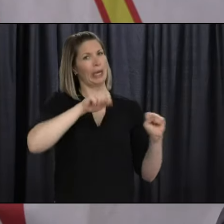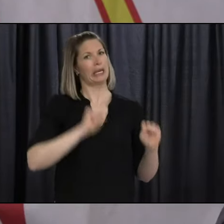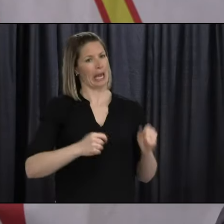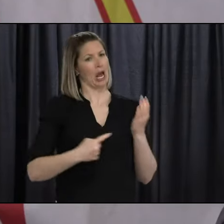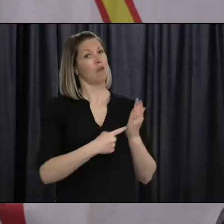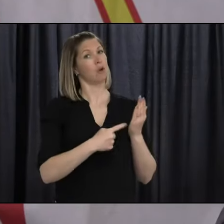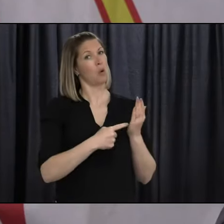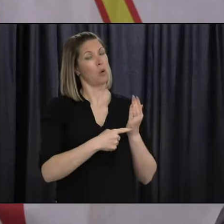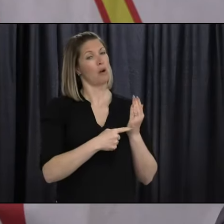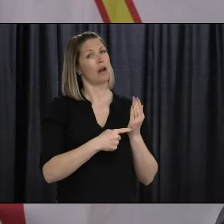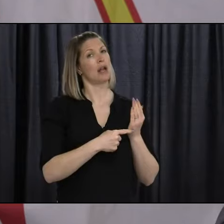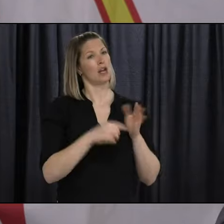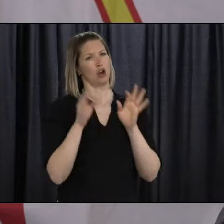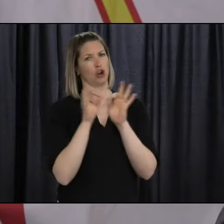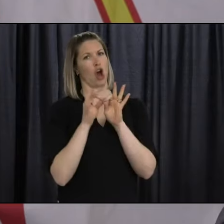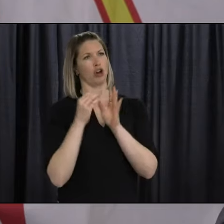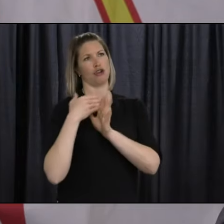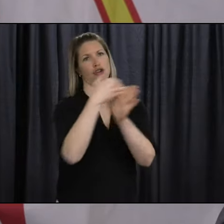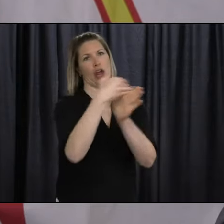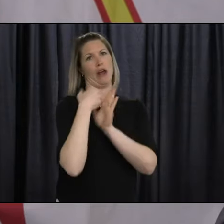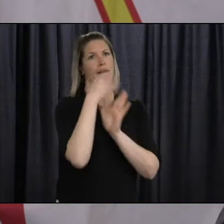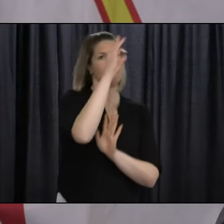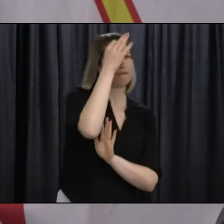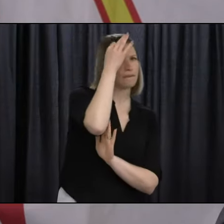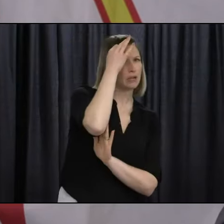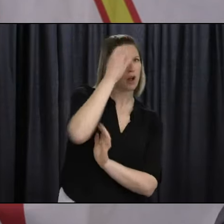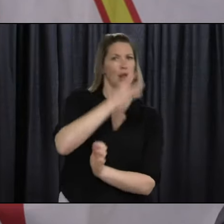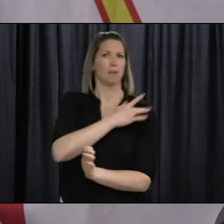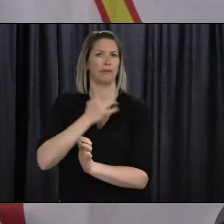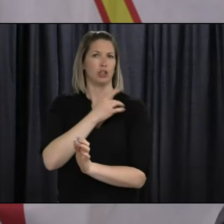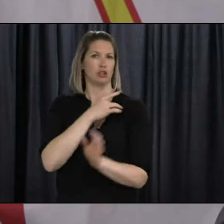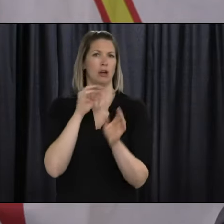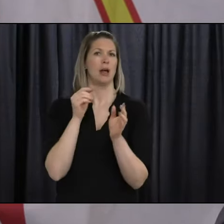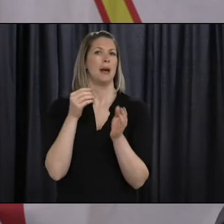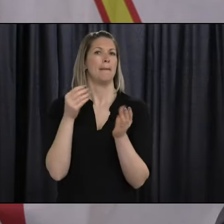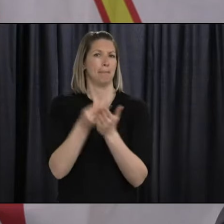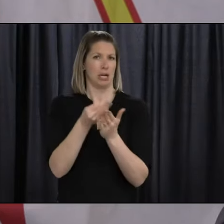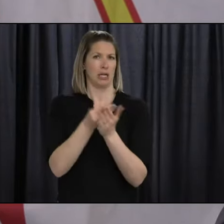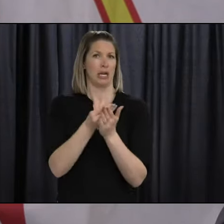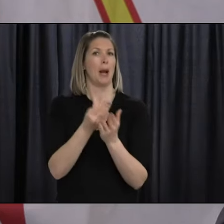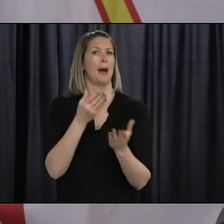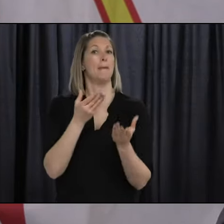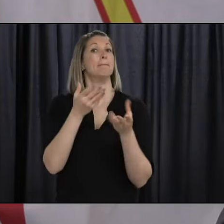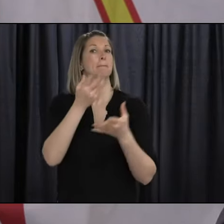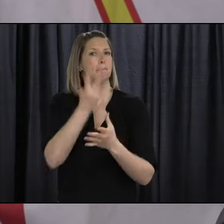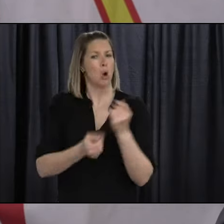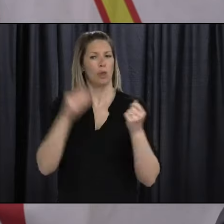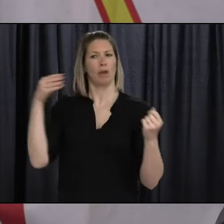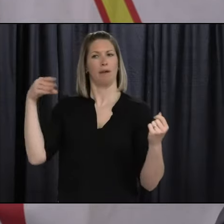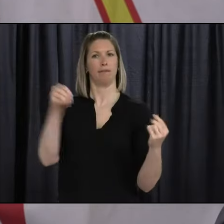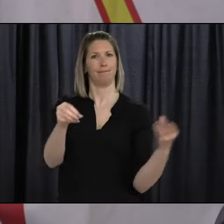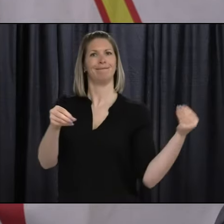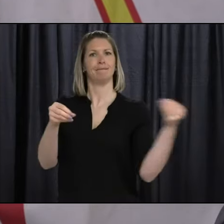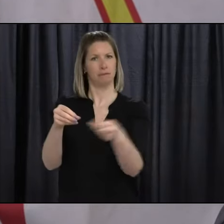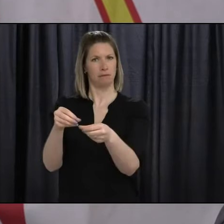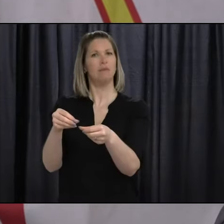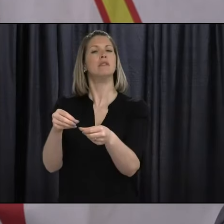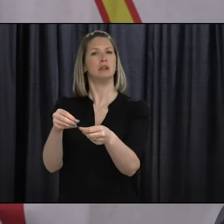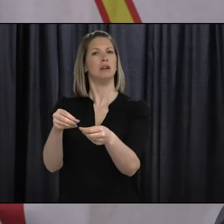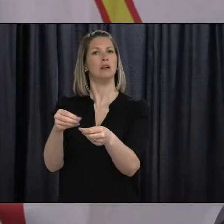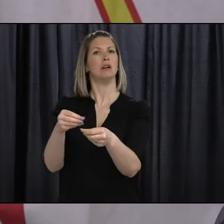significant benefit here to the province and for the essential workers that would be the recipients here. So it's for us.